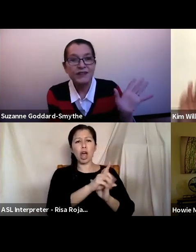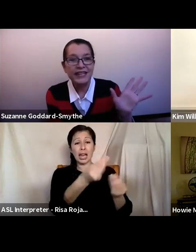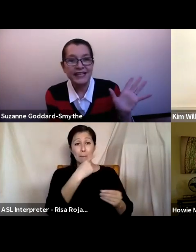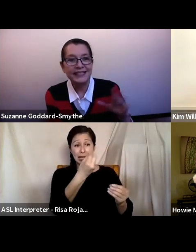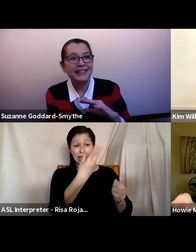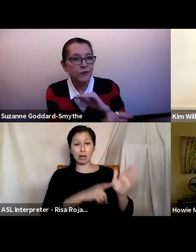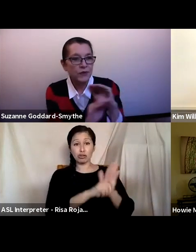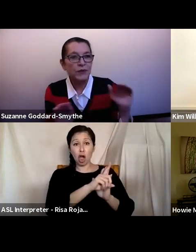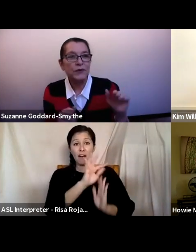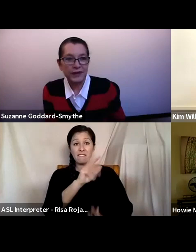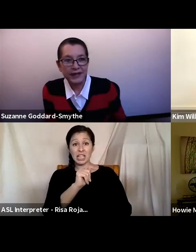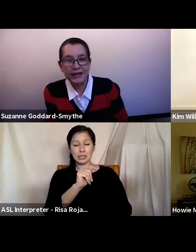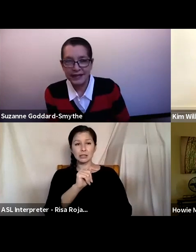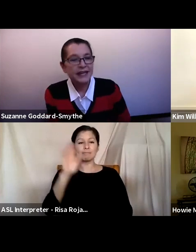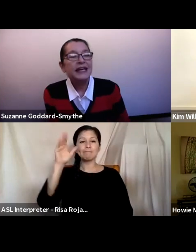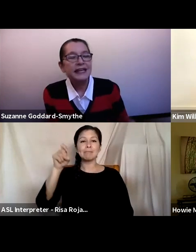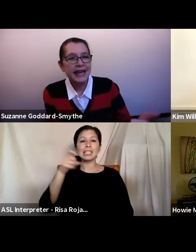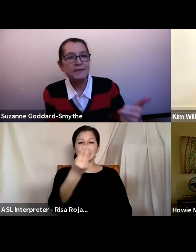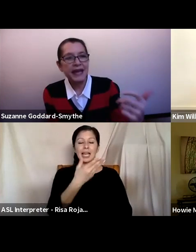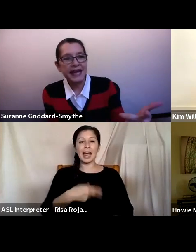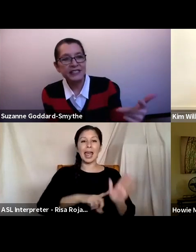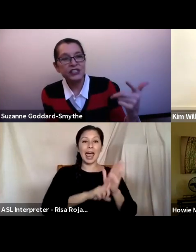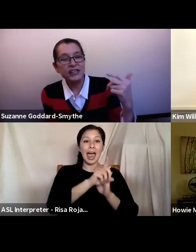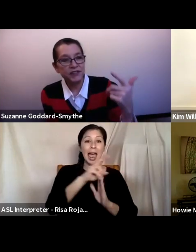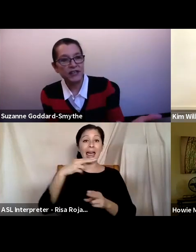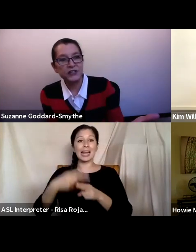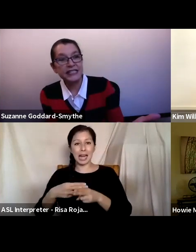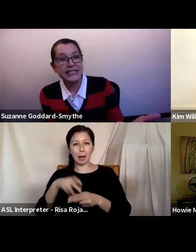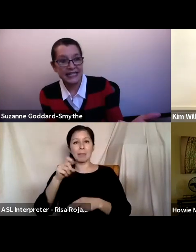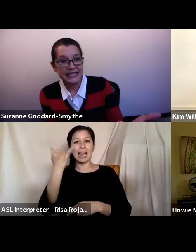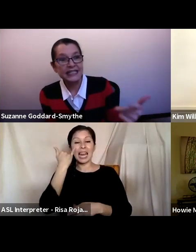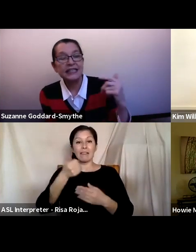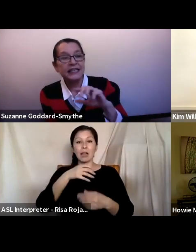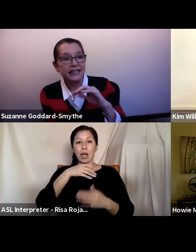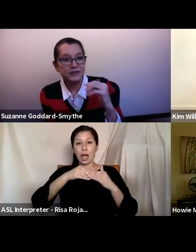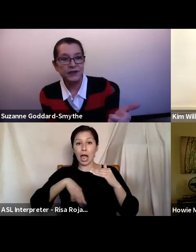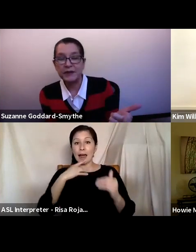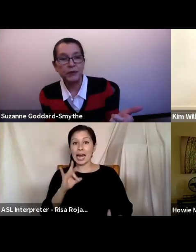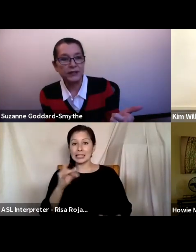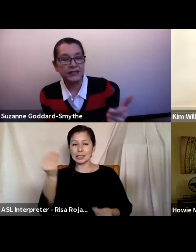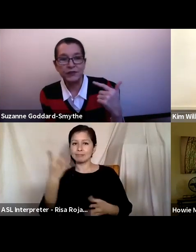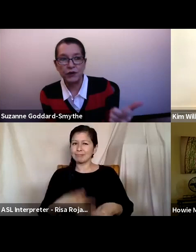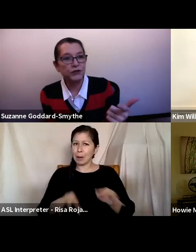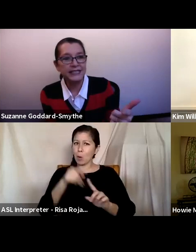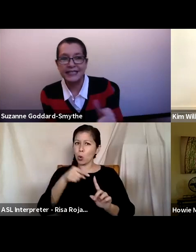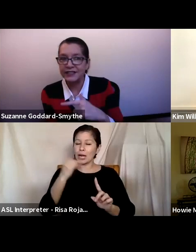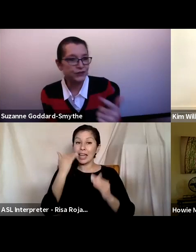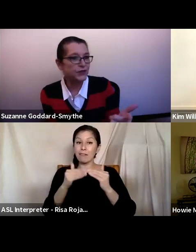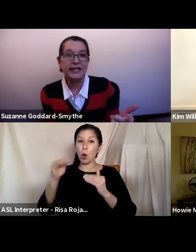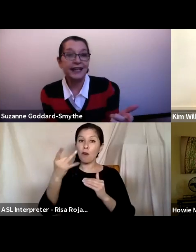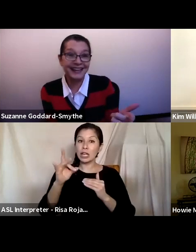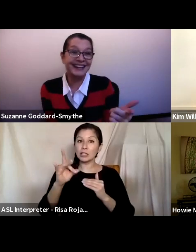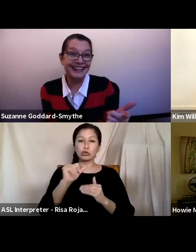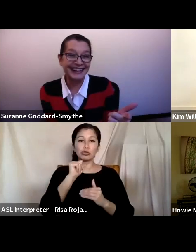Okay, everybody. So height and name. Name, age, if they're under 18. Okay. Very important. If you're over 18,